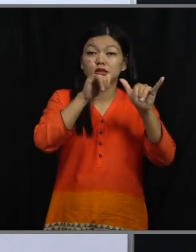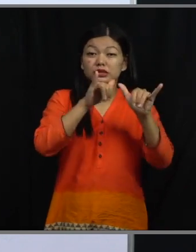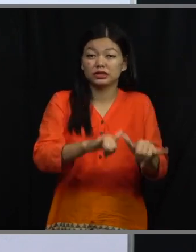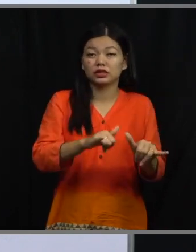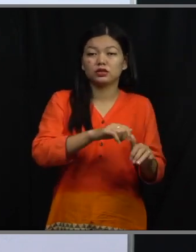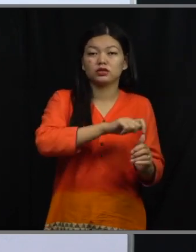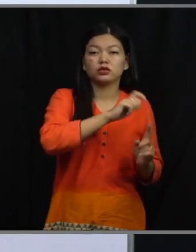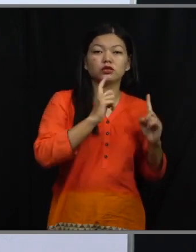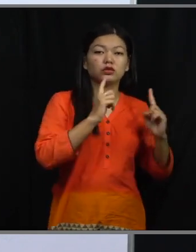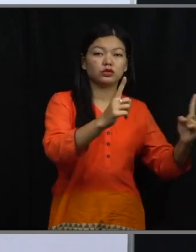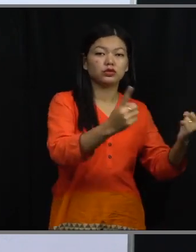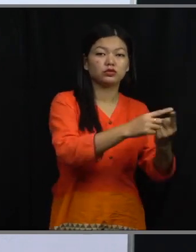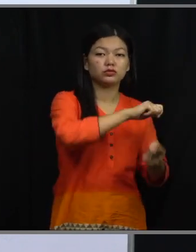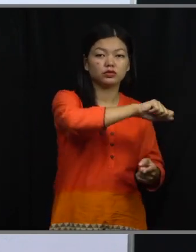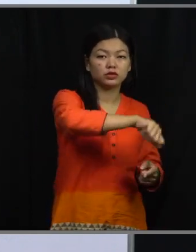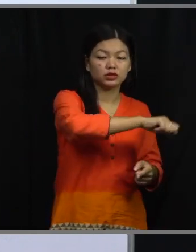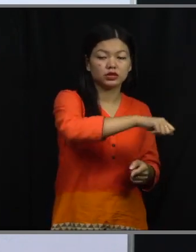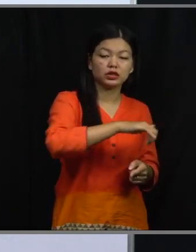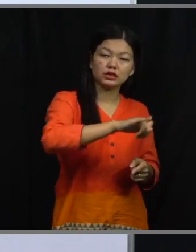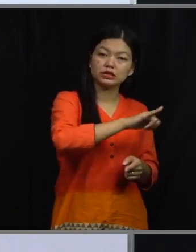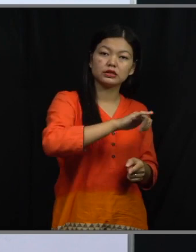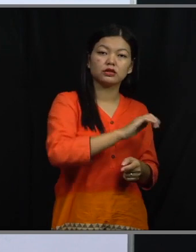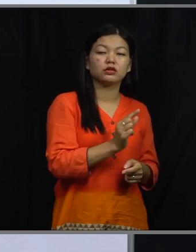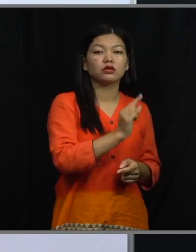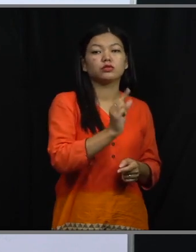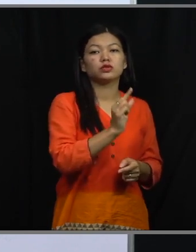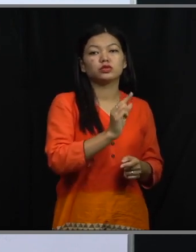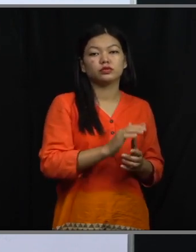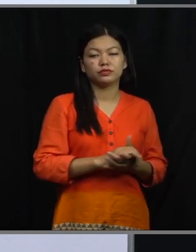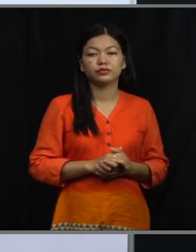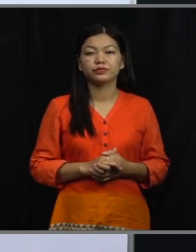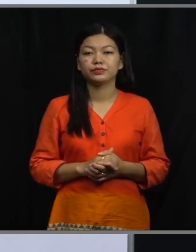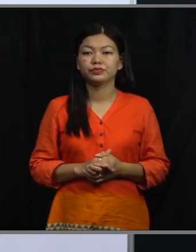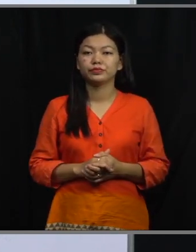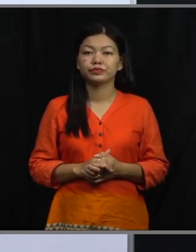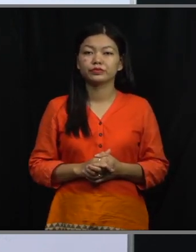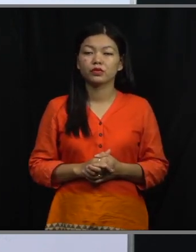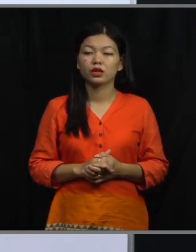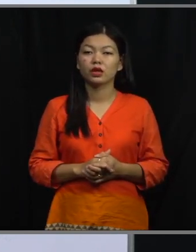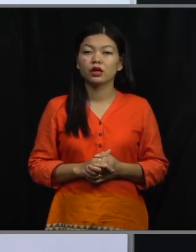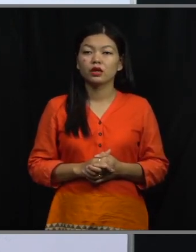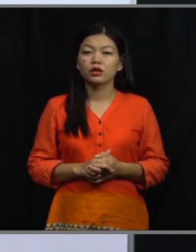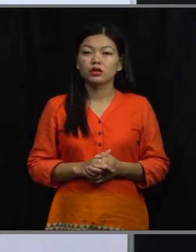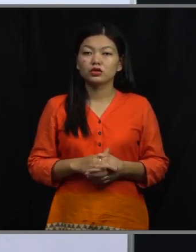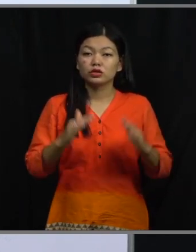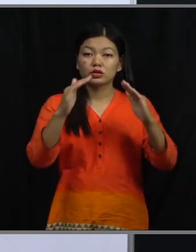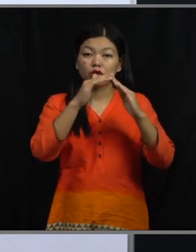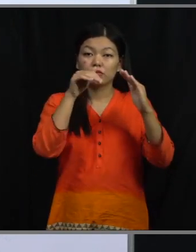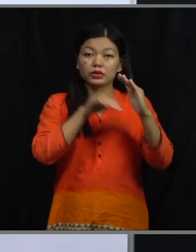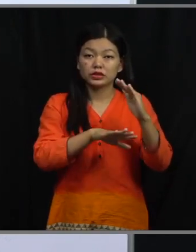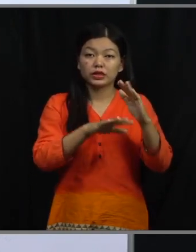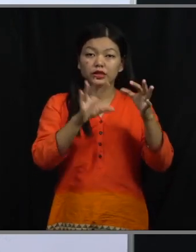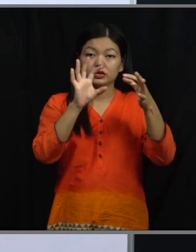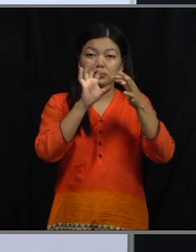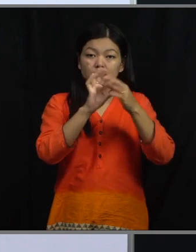next is it's a large size, like I've mentioned, at least 3 generations, which means the grandparents, their children, and